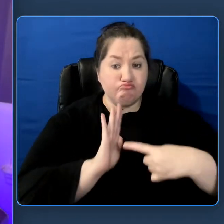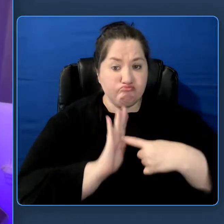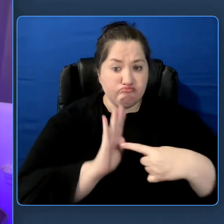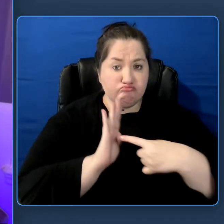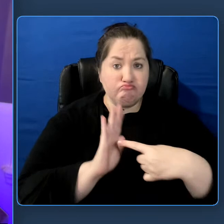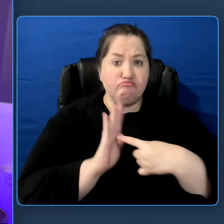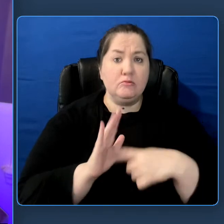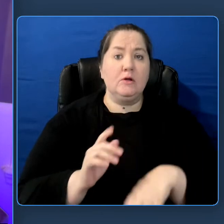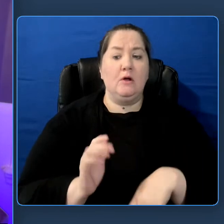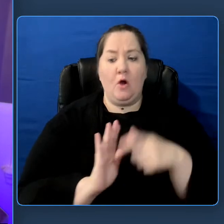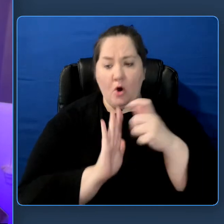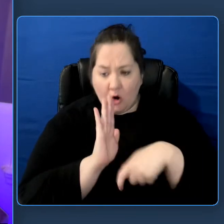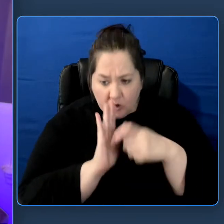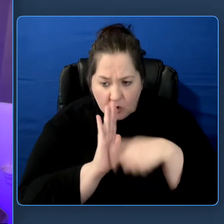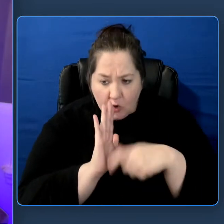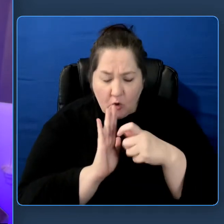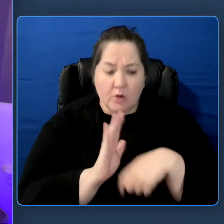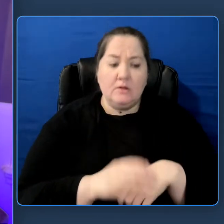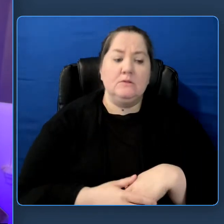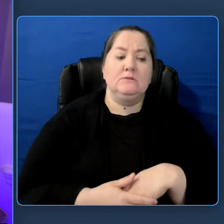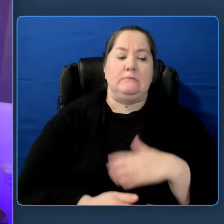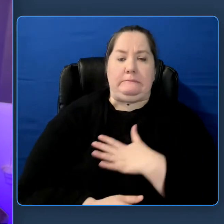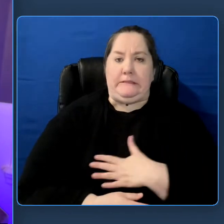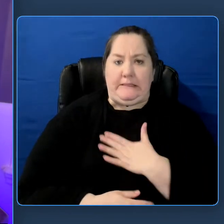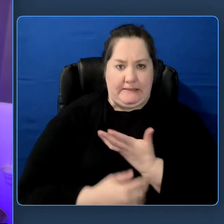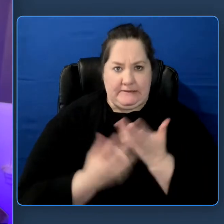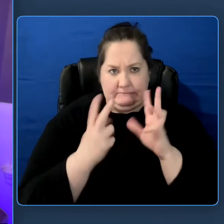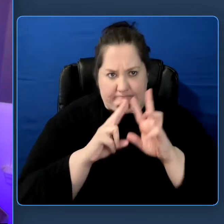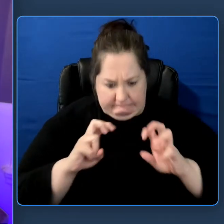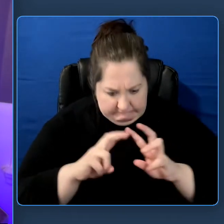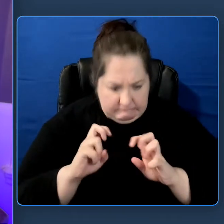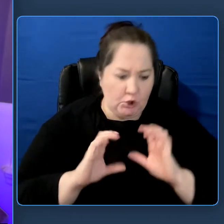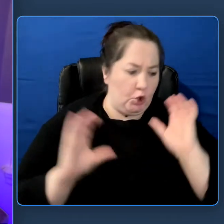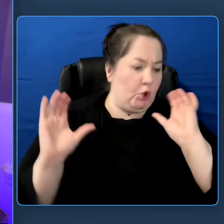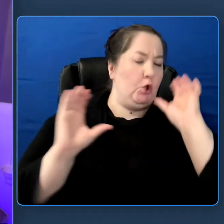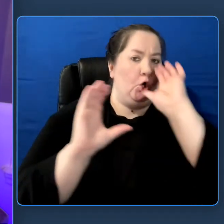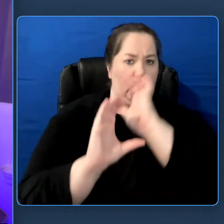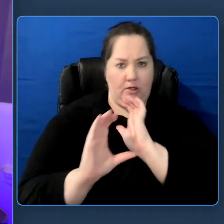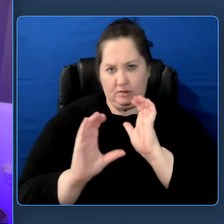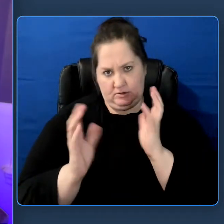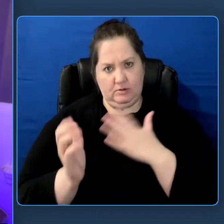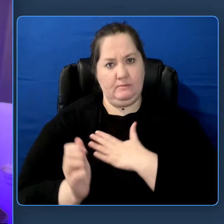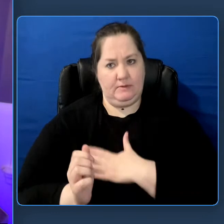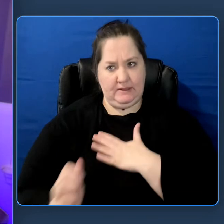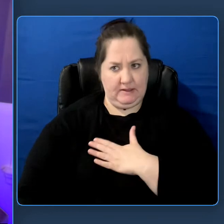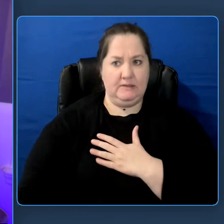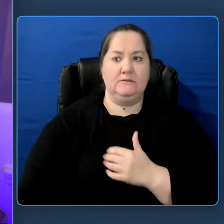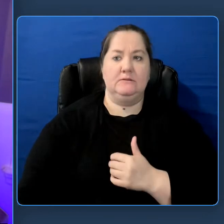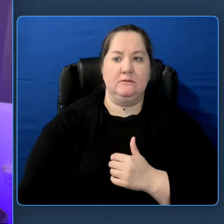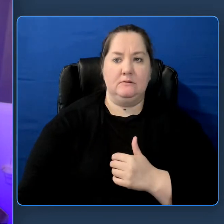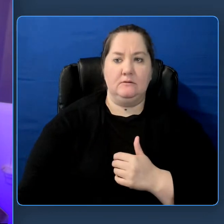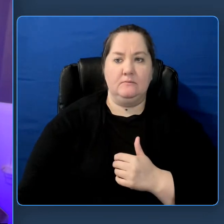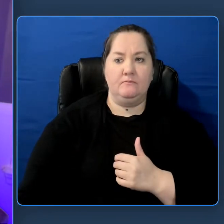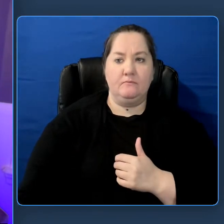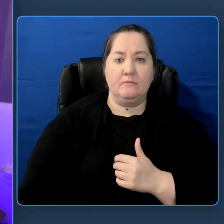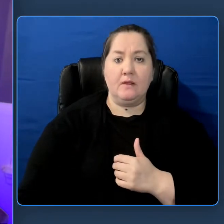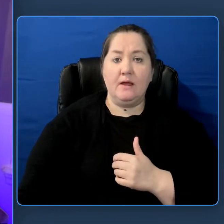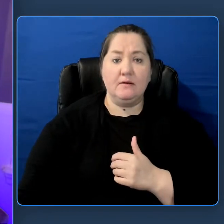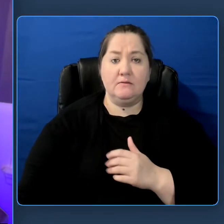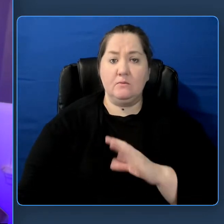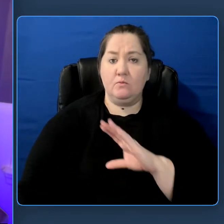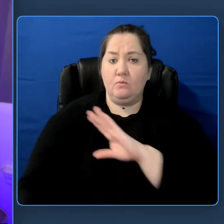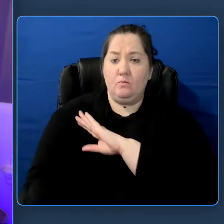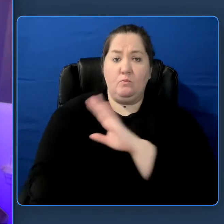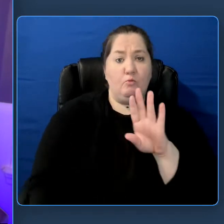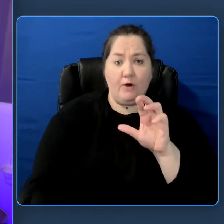examples and those articles. But please dig around and look for those. Make sure you're aware. And Brendan said it